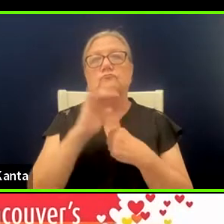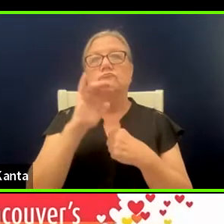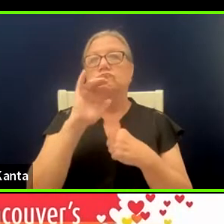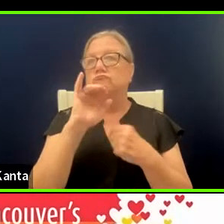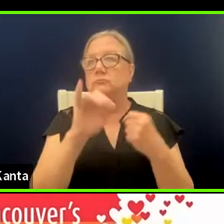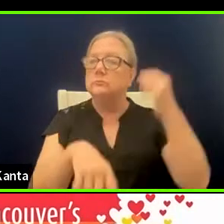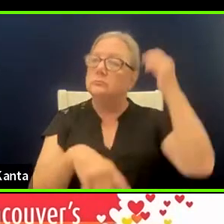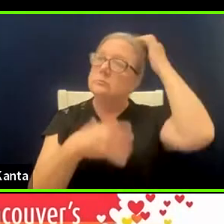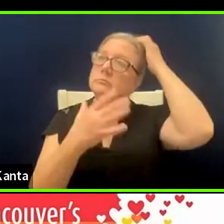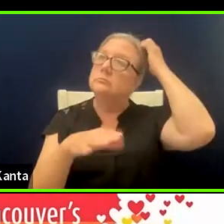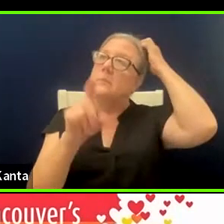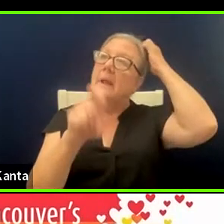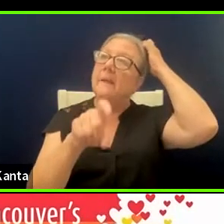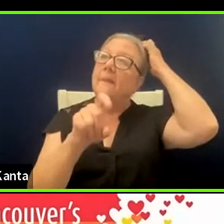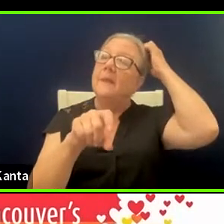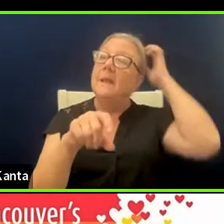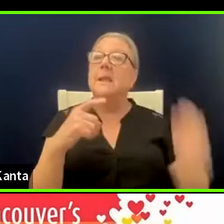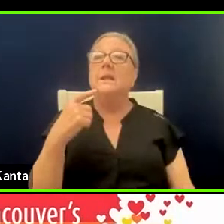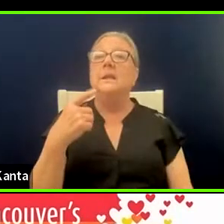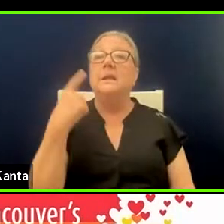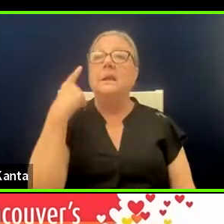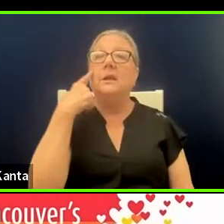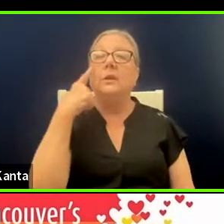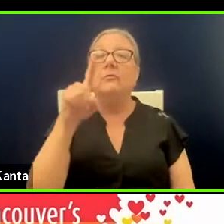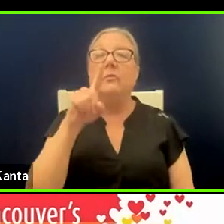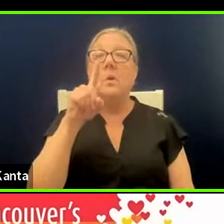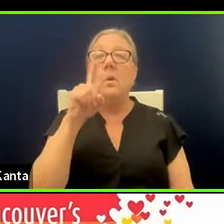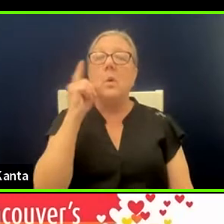The need for reflective feedback.